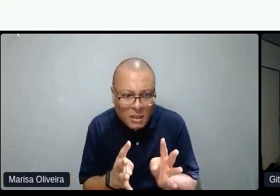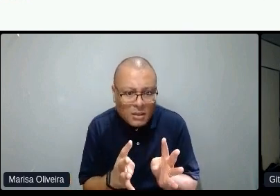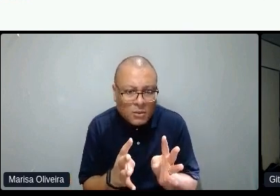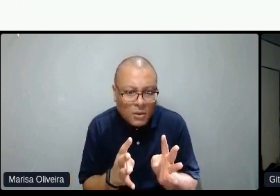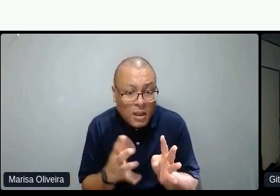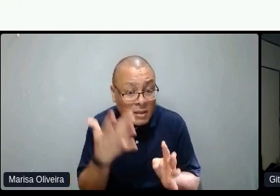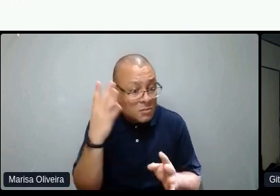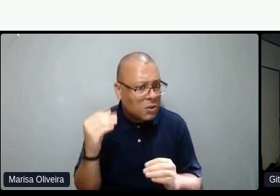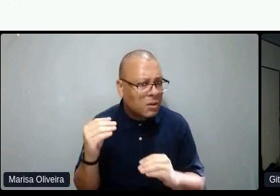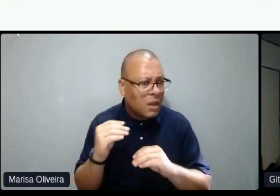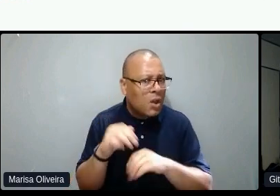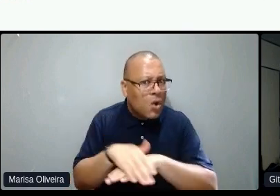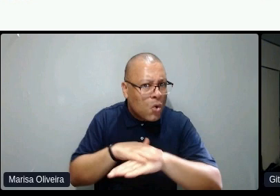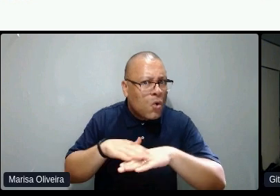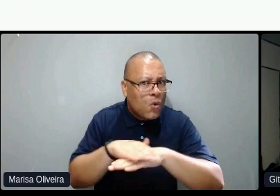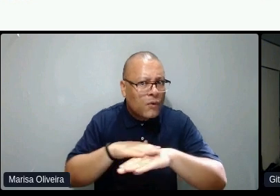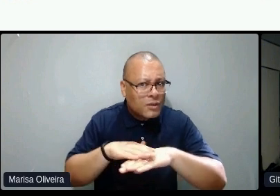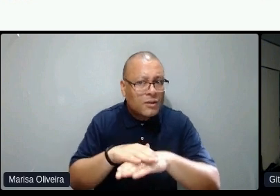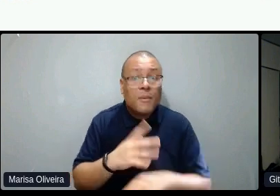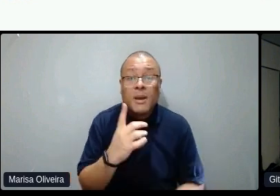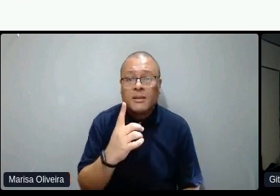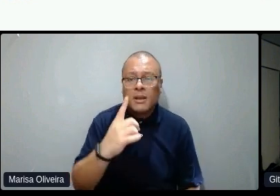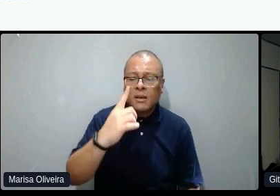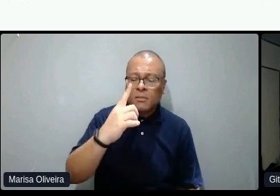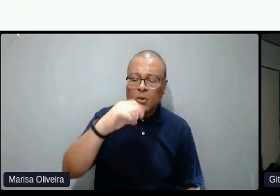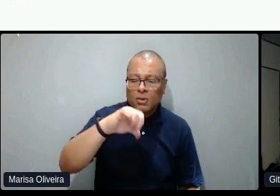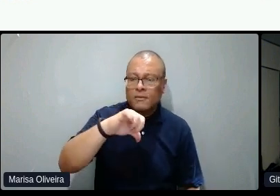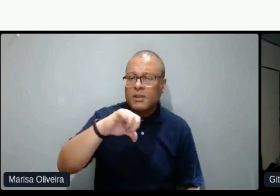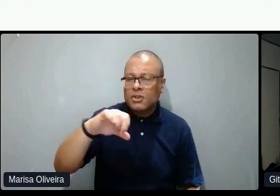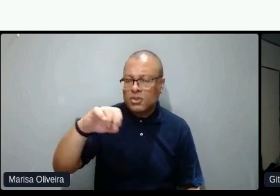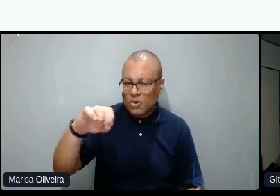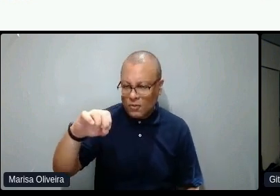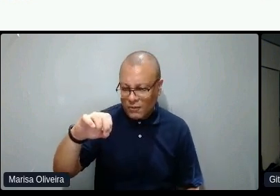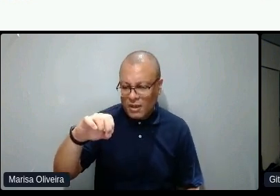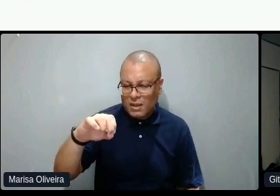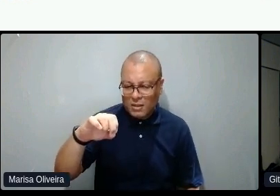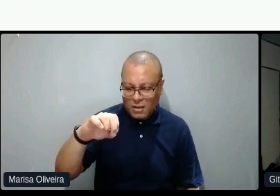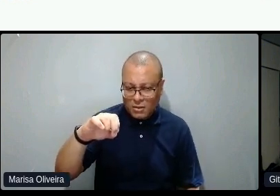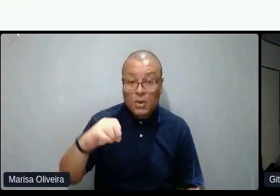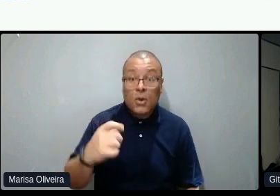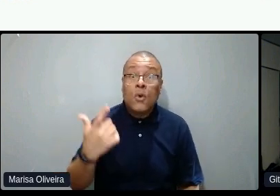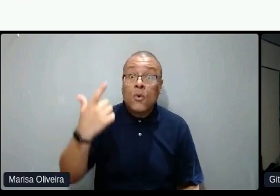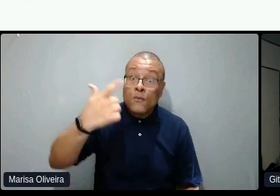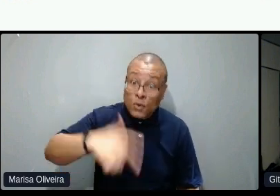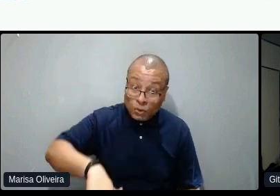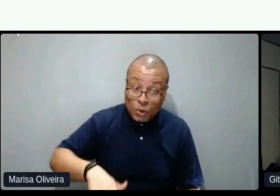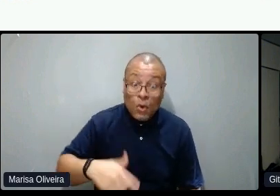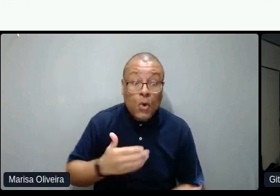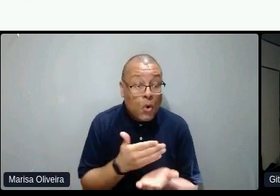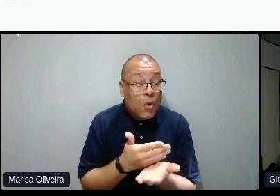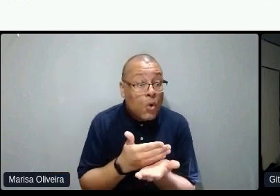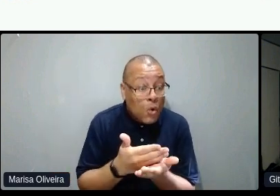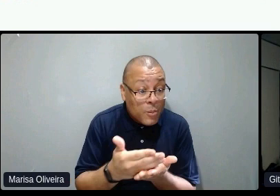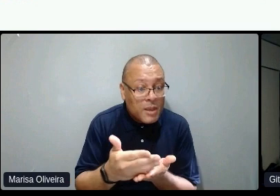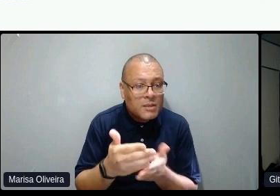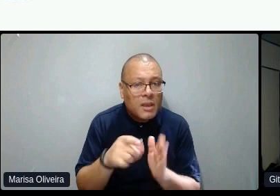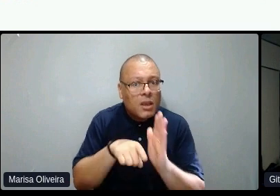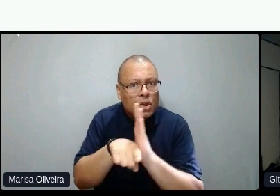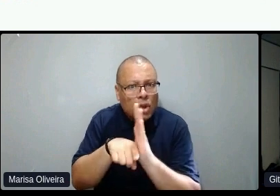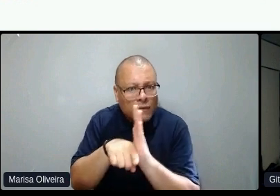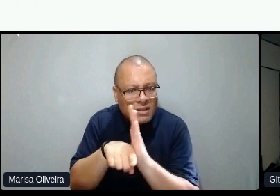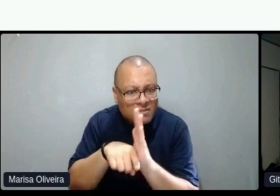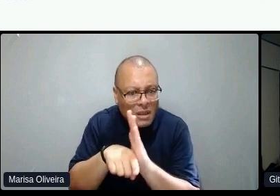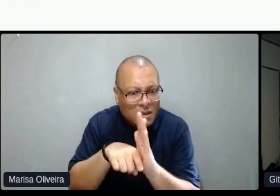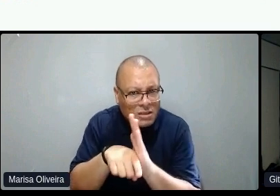time. But in the 1990s, Khan started looking into these things as well and starting doing more research.